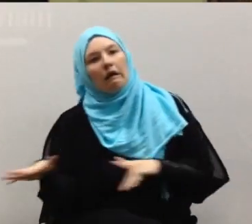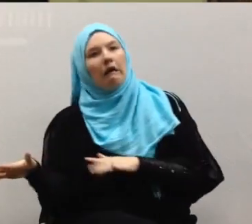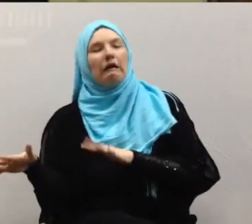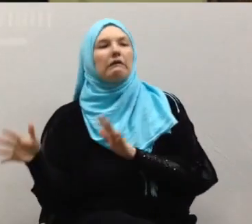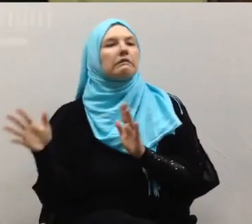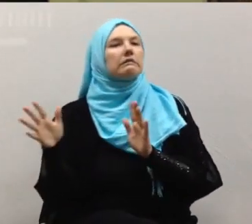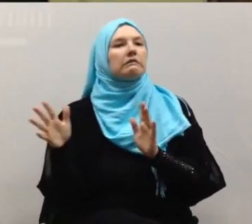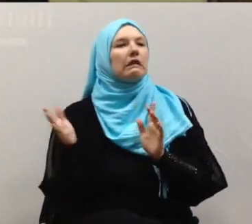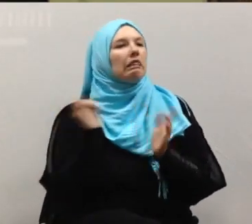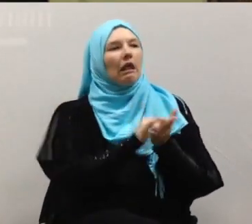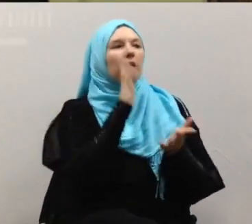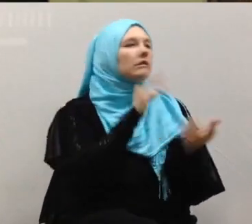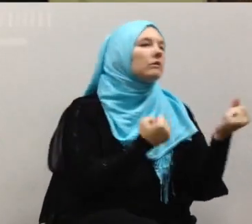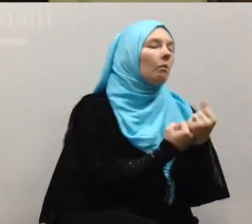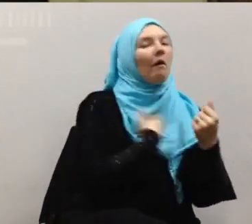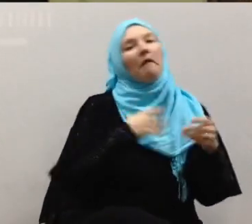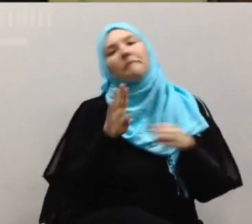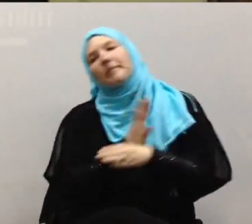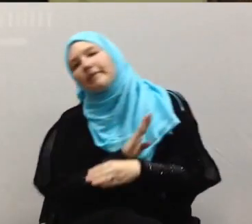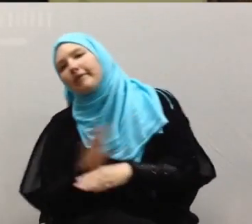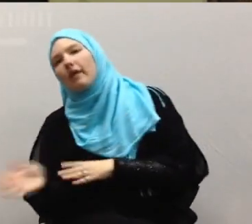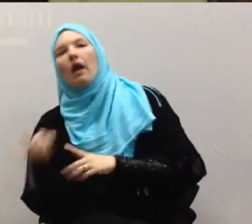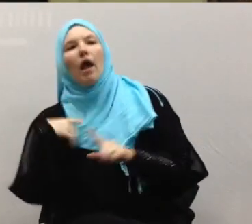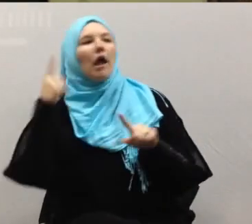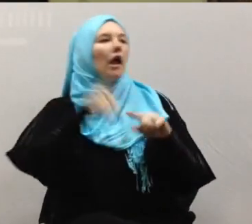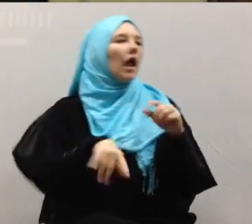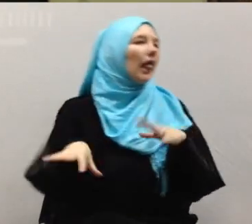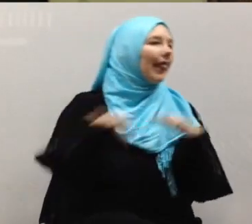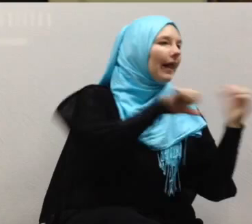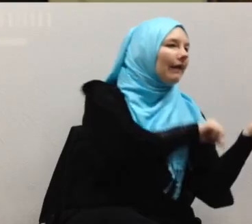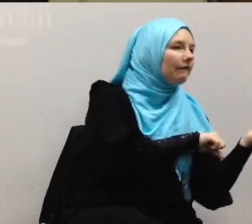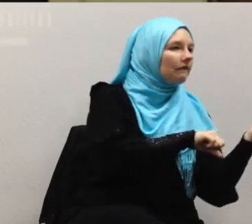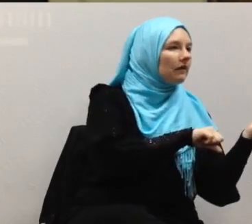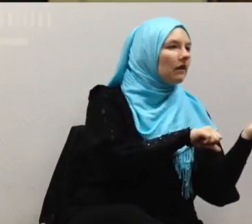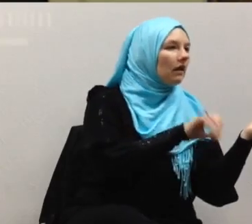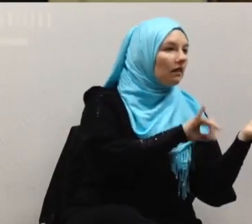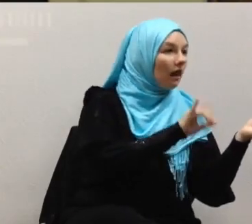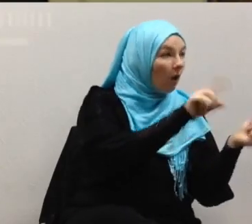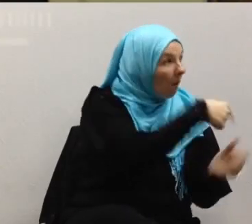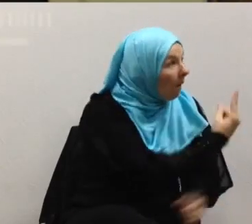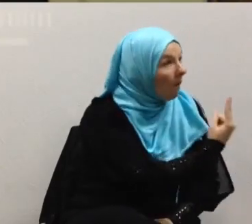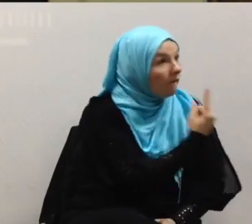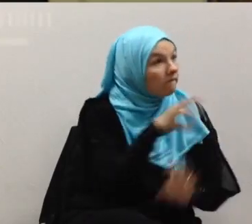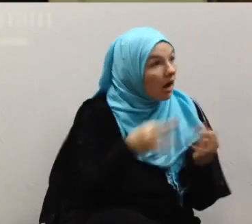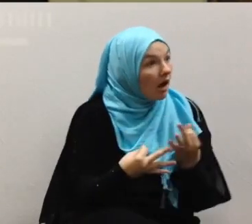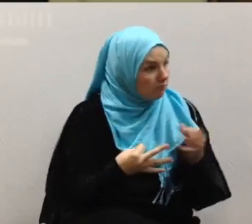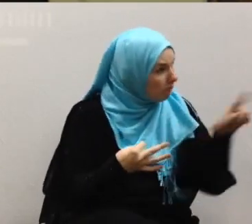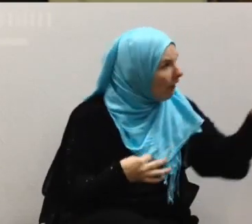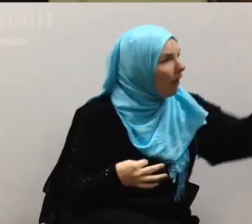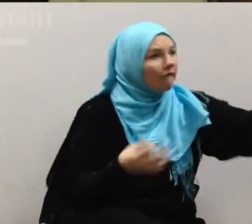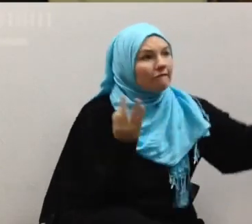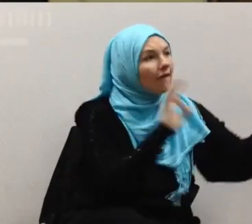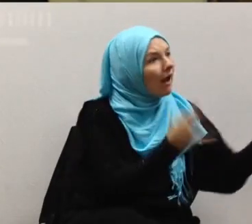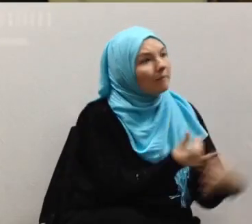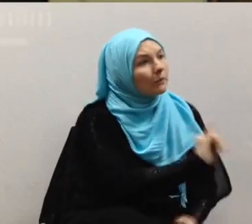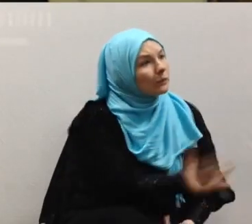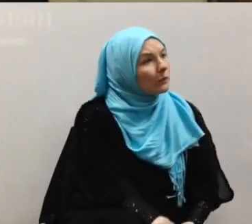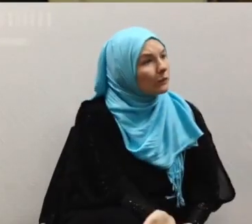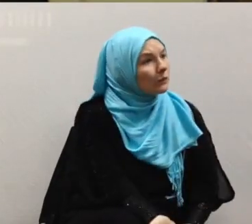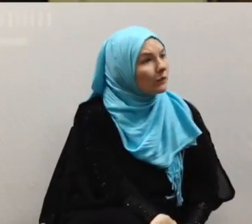business. As if they are the only ones who have families and business and exposure.